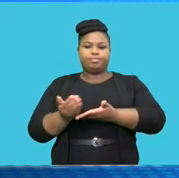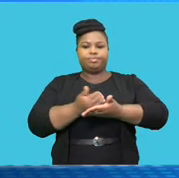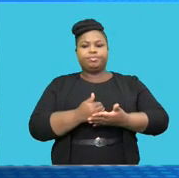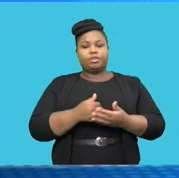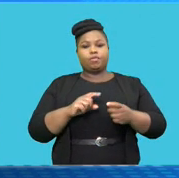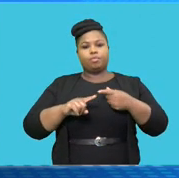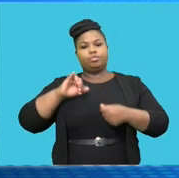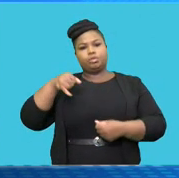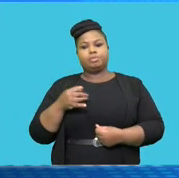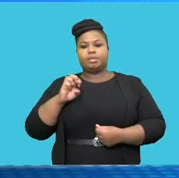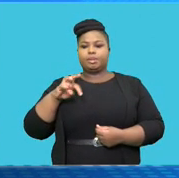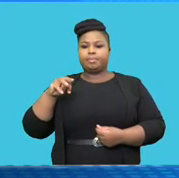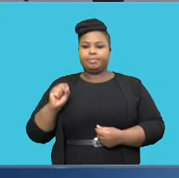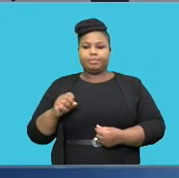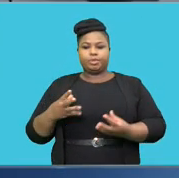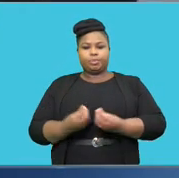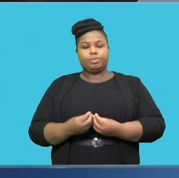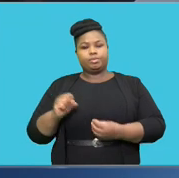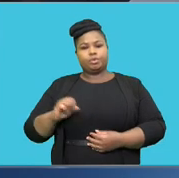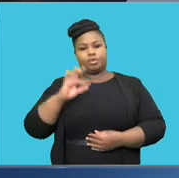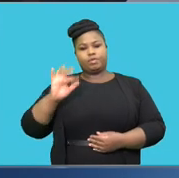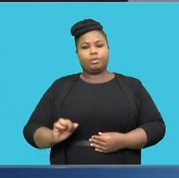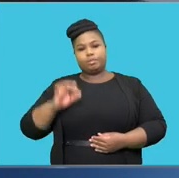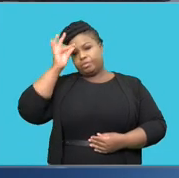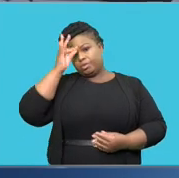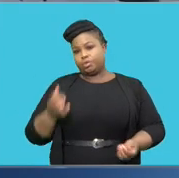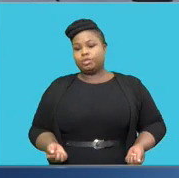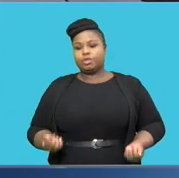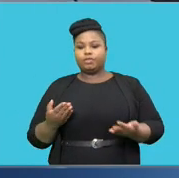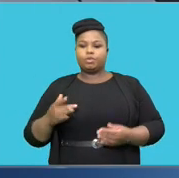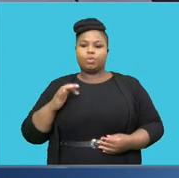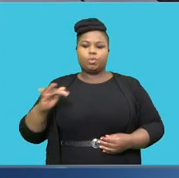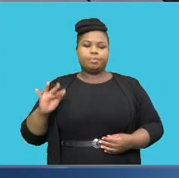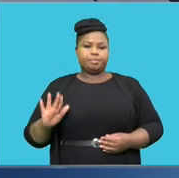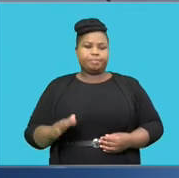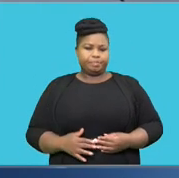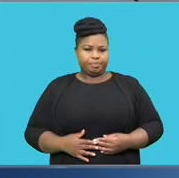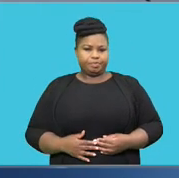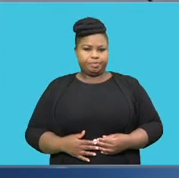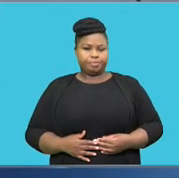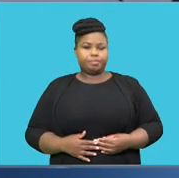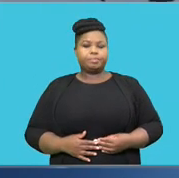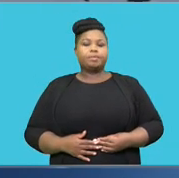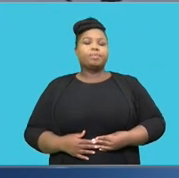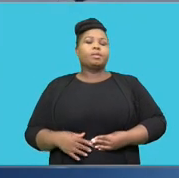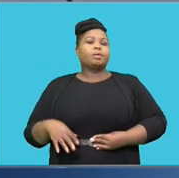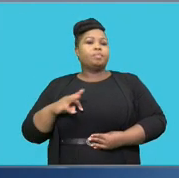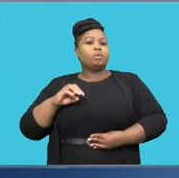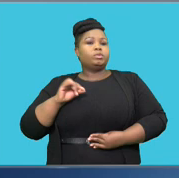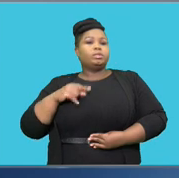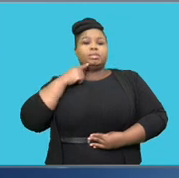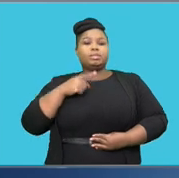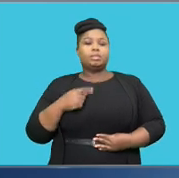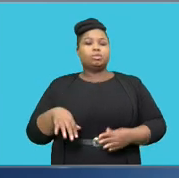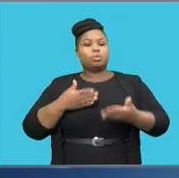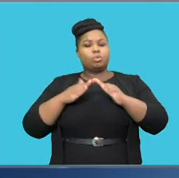Johannesburg EMS together with the South African Police Service Water Wing. Molautsi o ipileditse ho batswadi le ba ahi